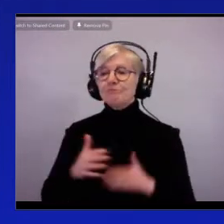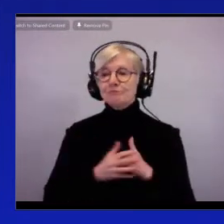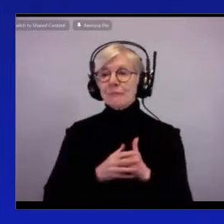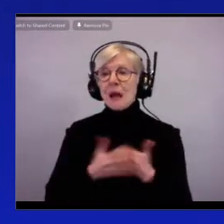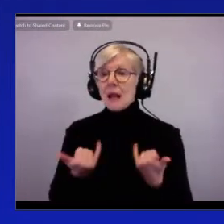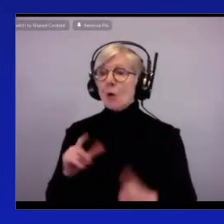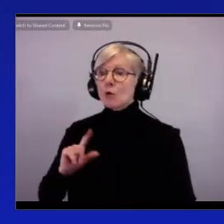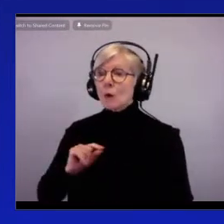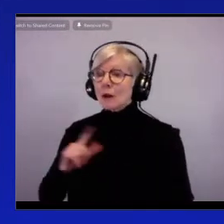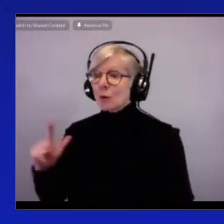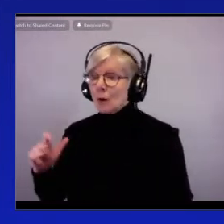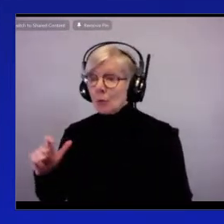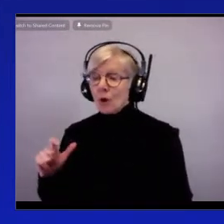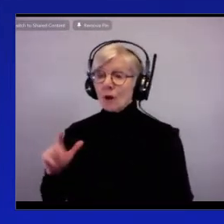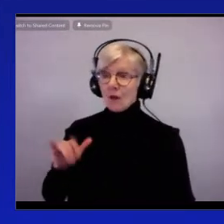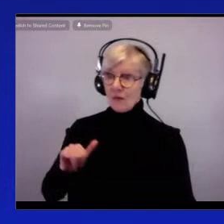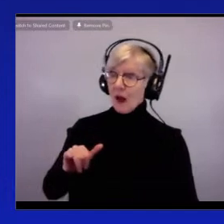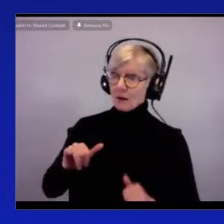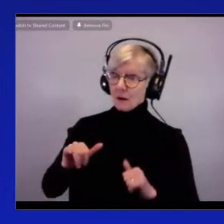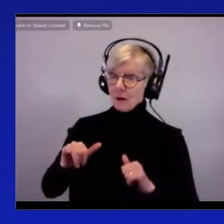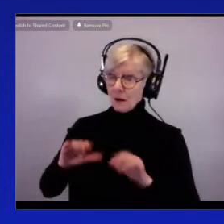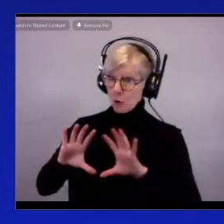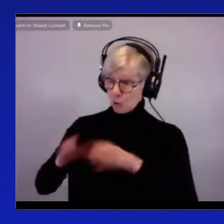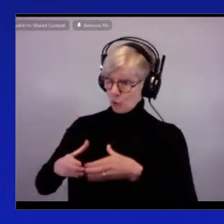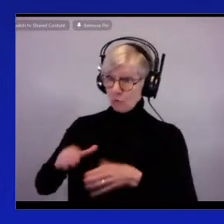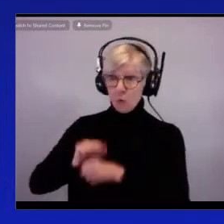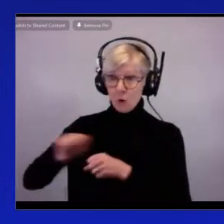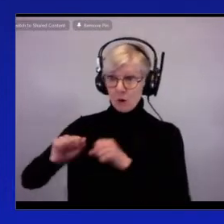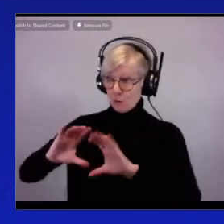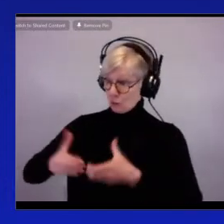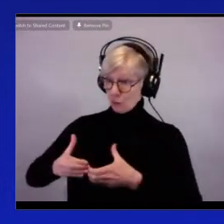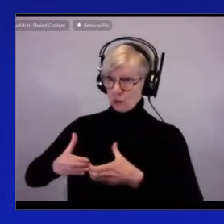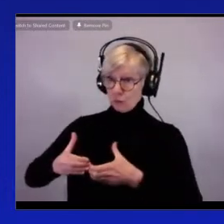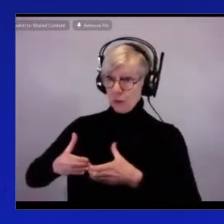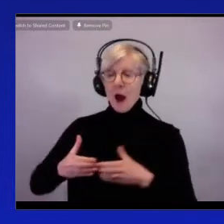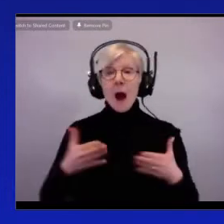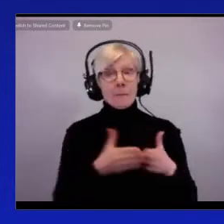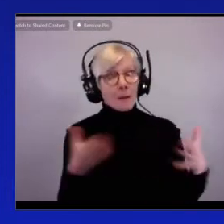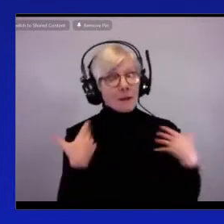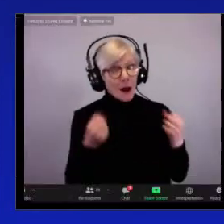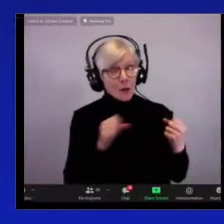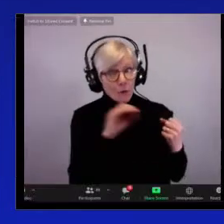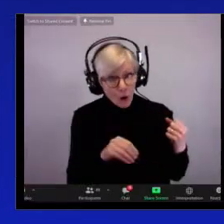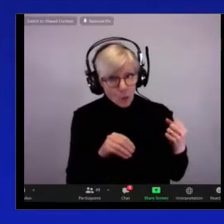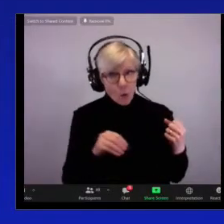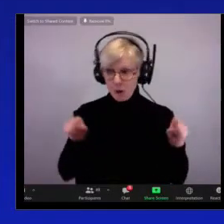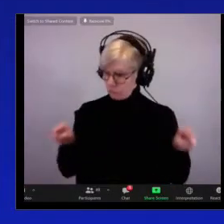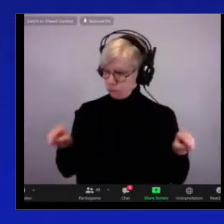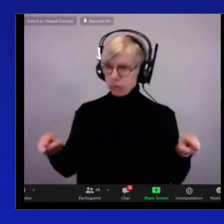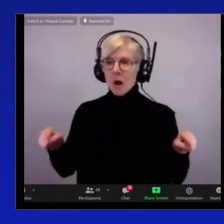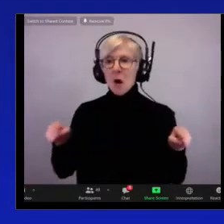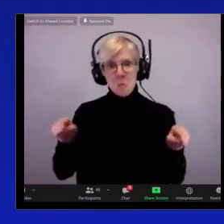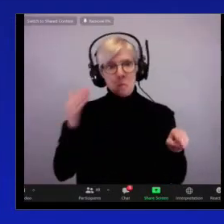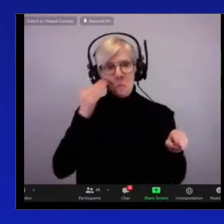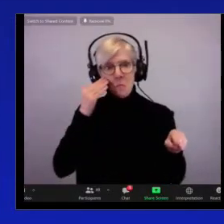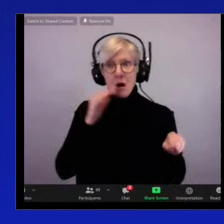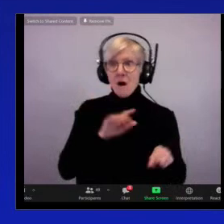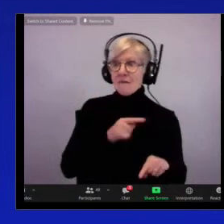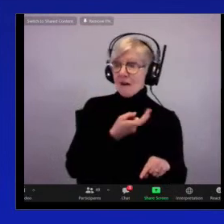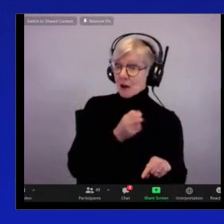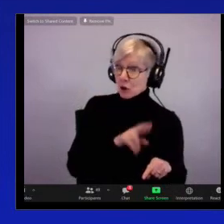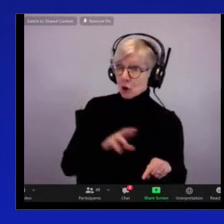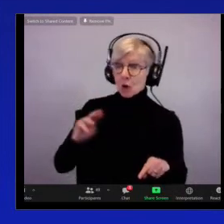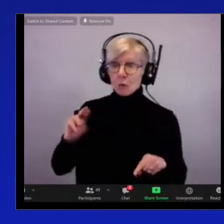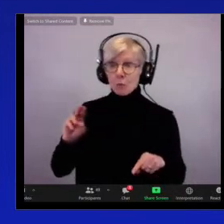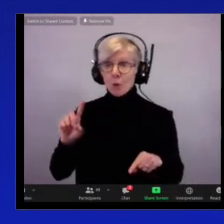city's COVID-19 Vaccine Distribution Task Force and Ottawa Public Health knew that the recent approval of Pfizer and Moderna